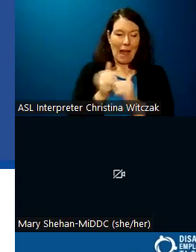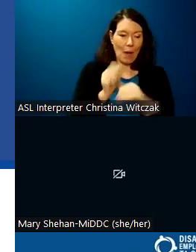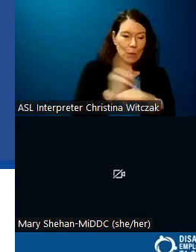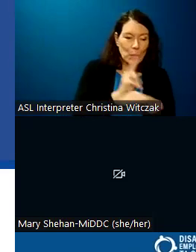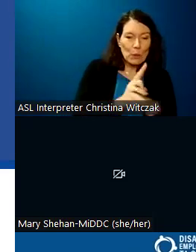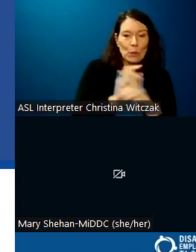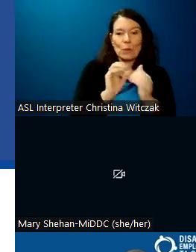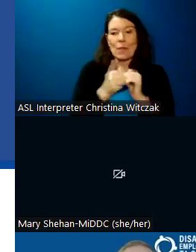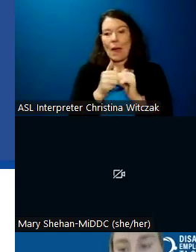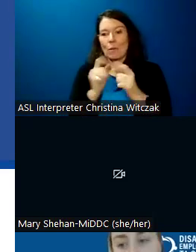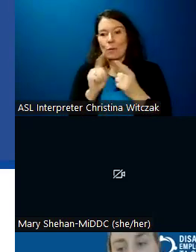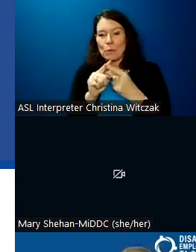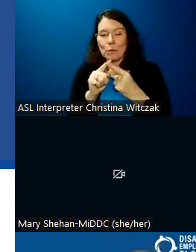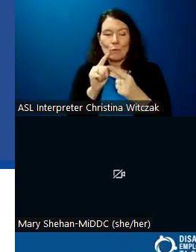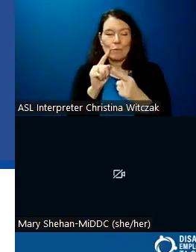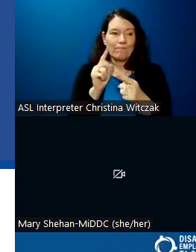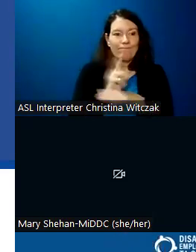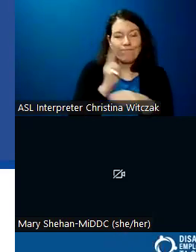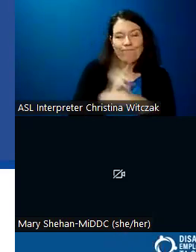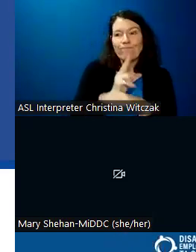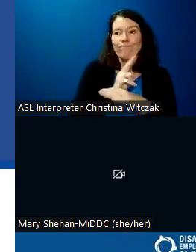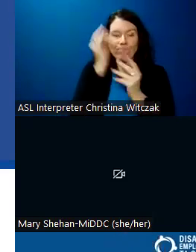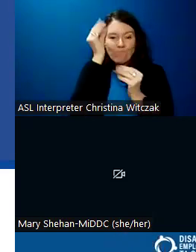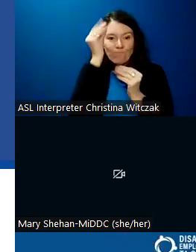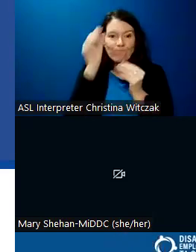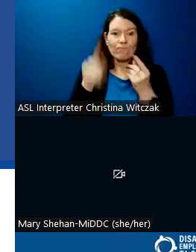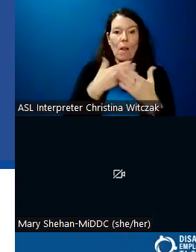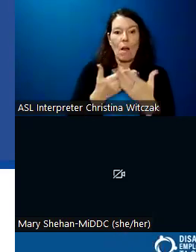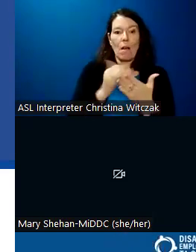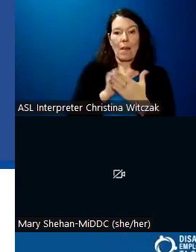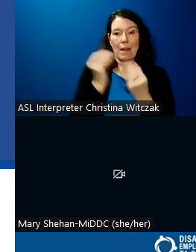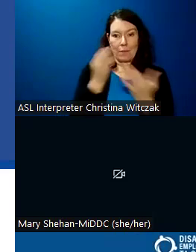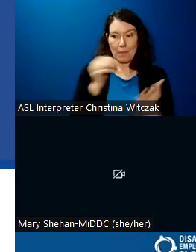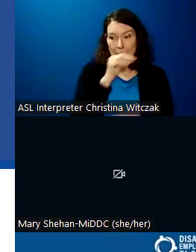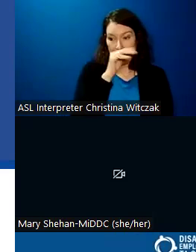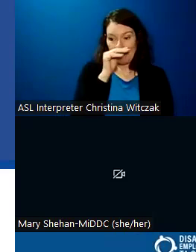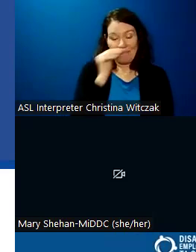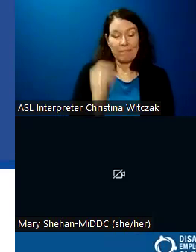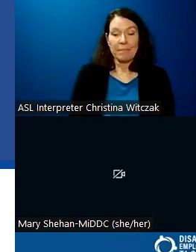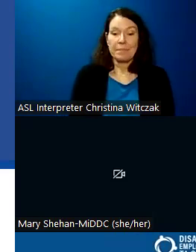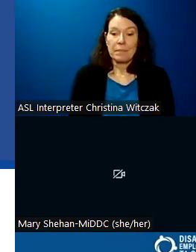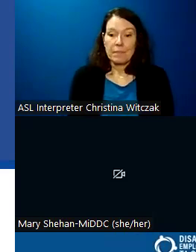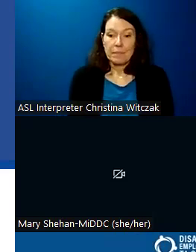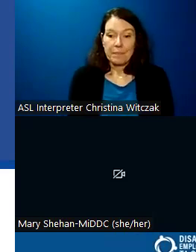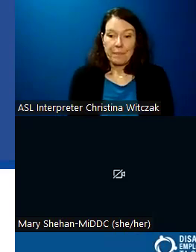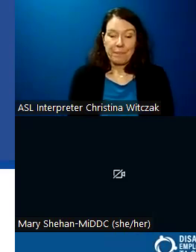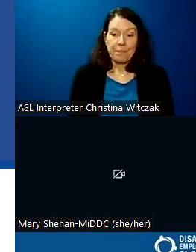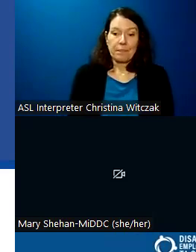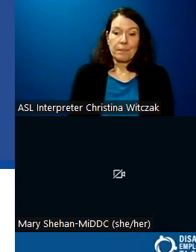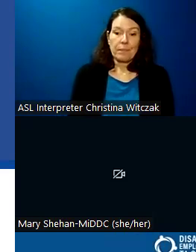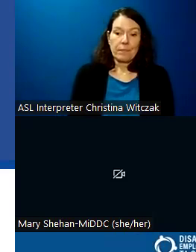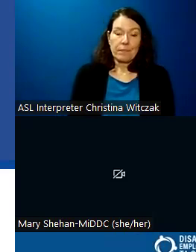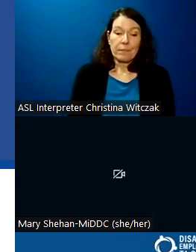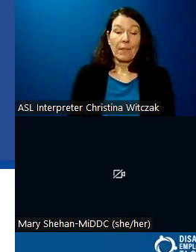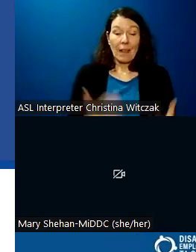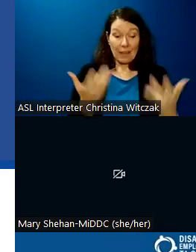take it into consideration, and really embed some of those data information sources and resources in plans.